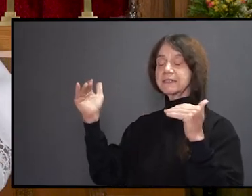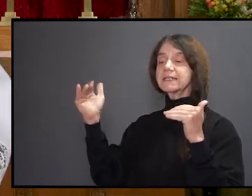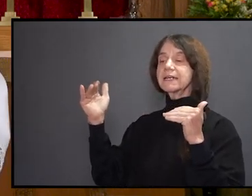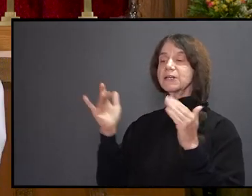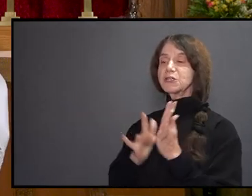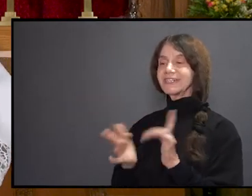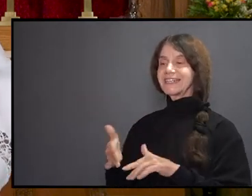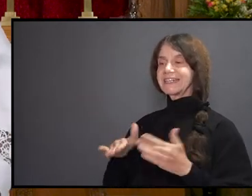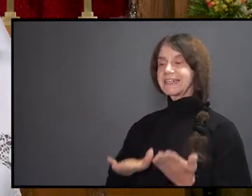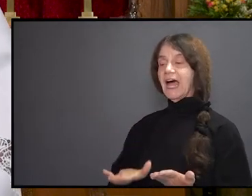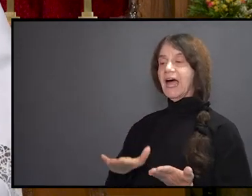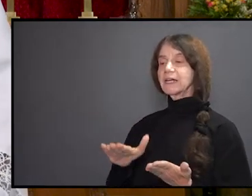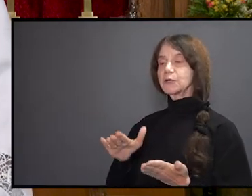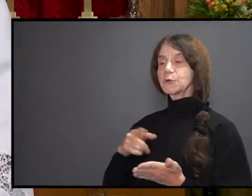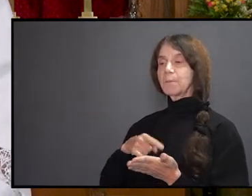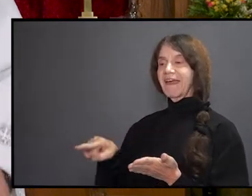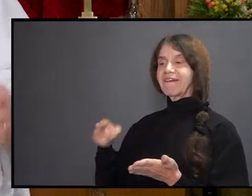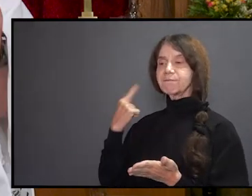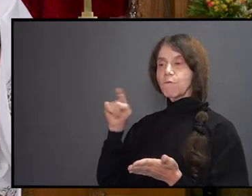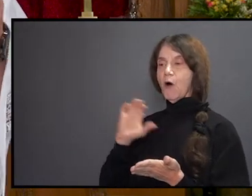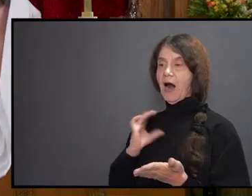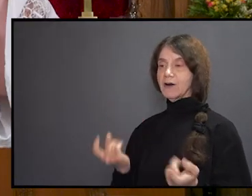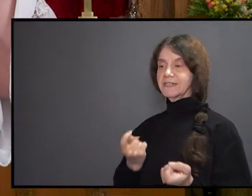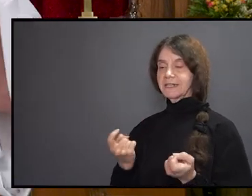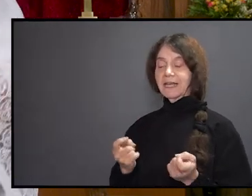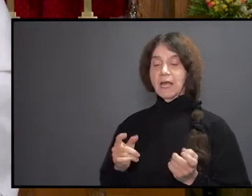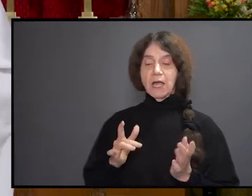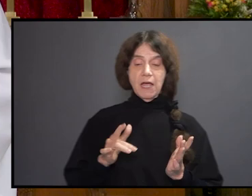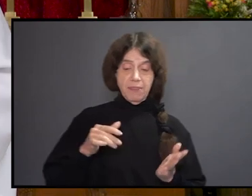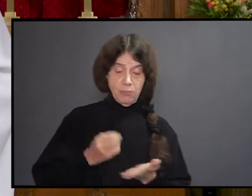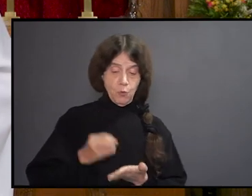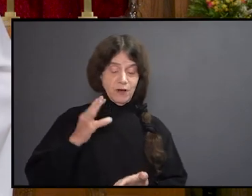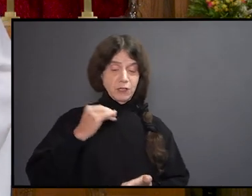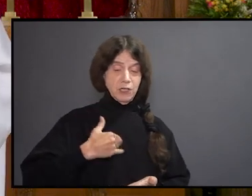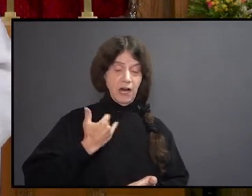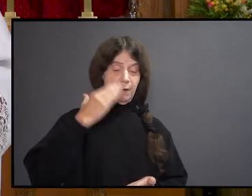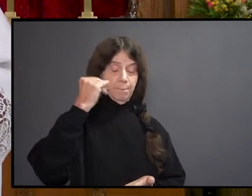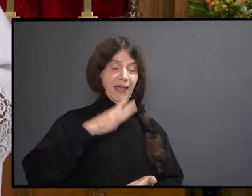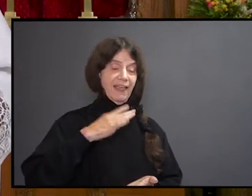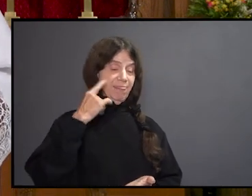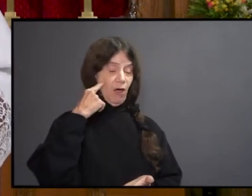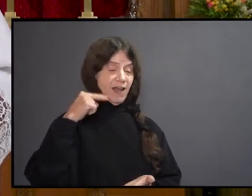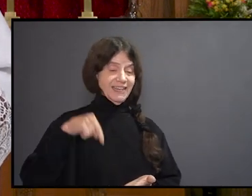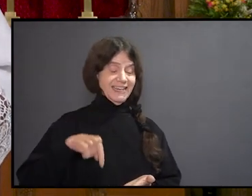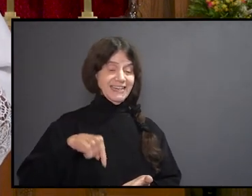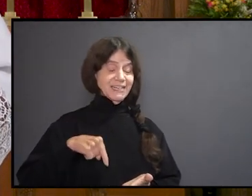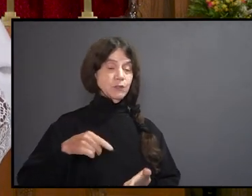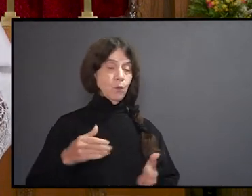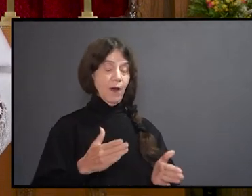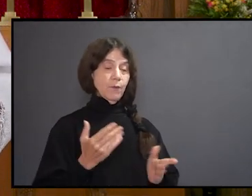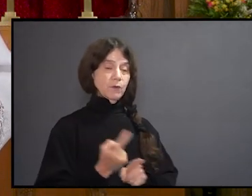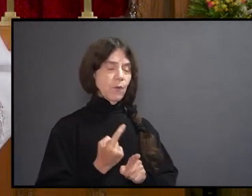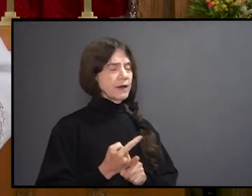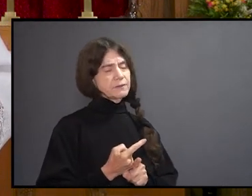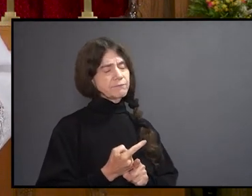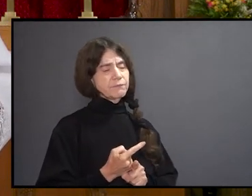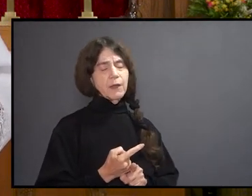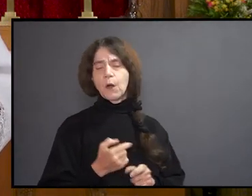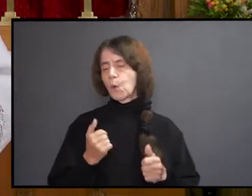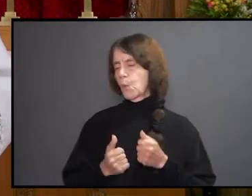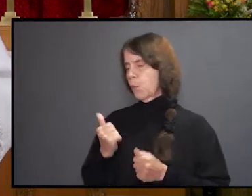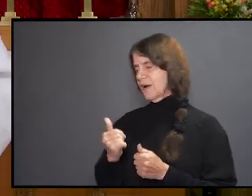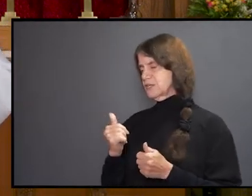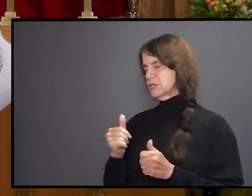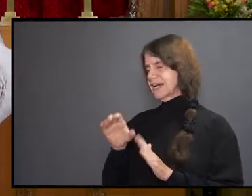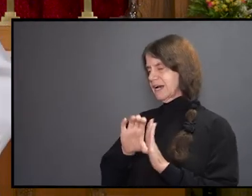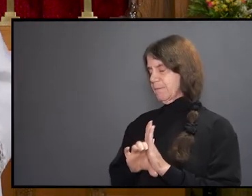still thought that the wrong directions were the right directions. For Jesus listed out what commandments needed to be kept